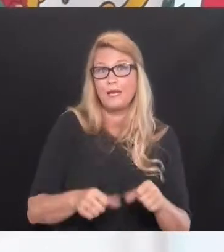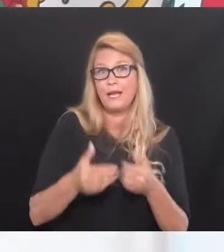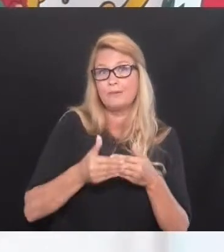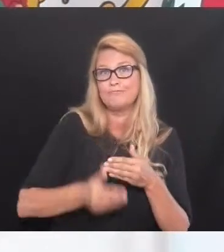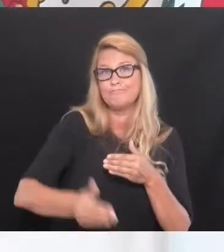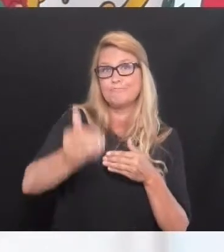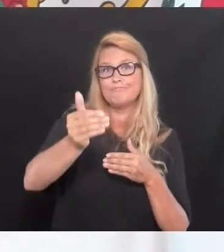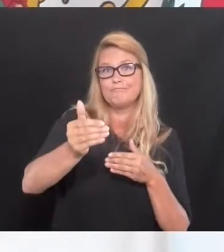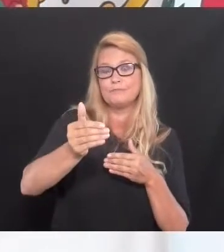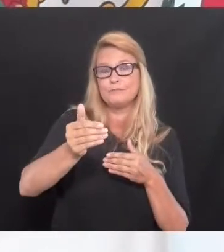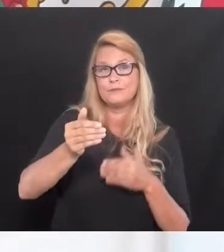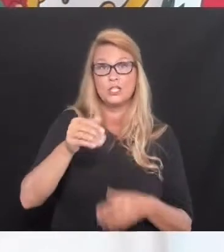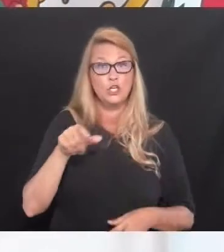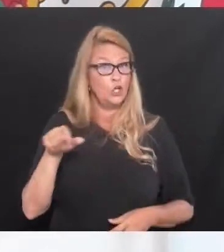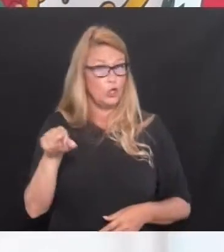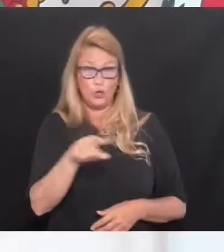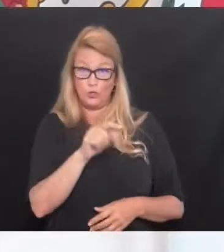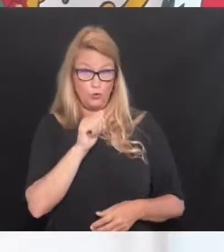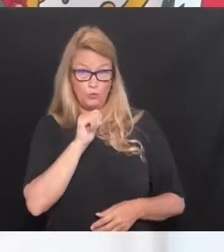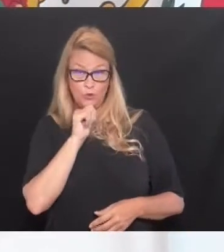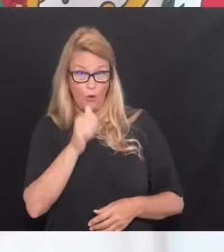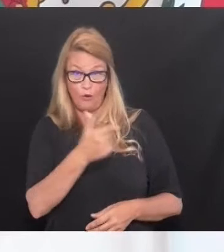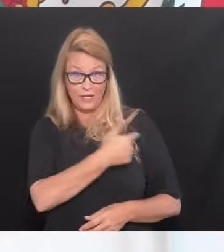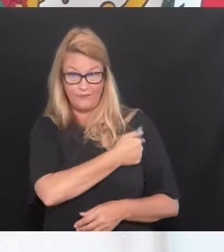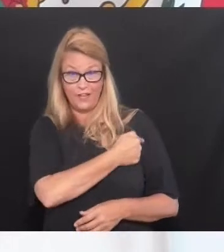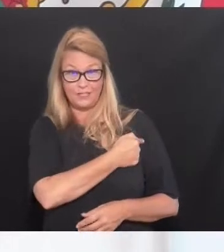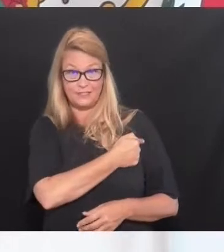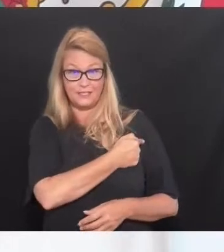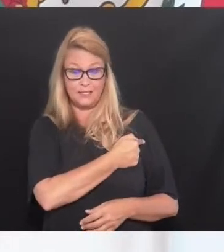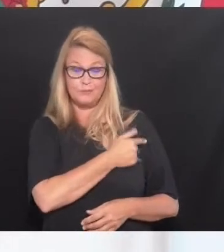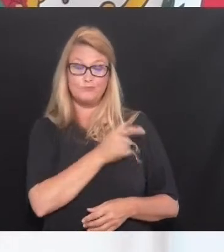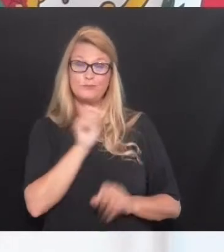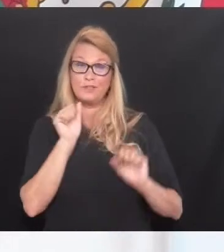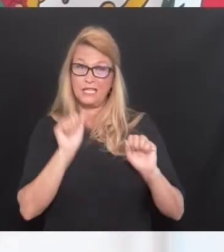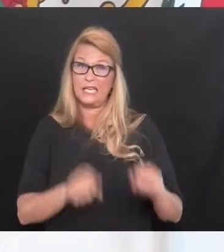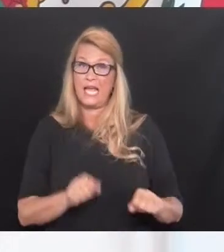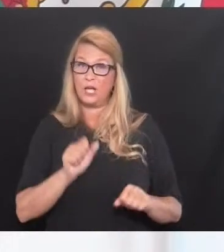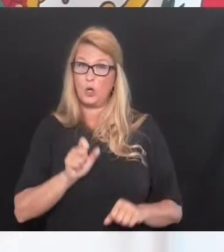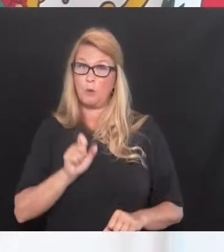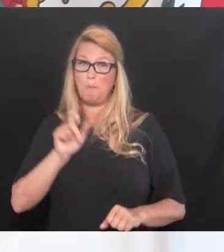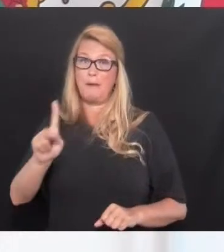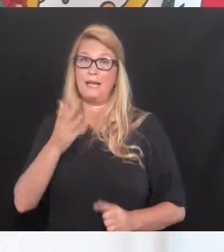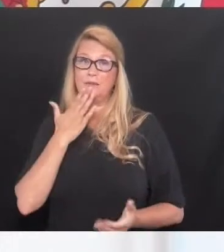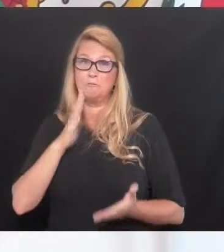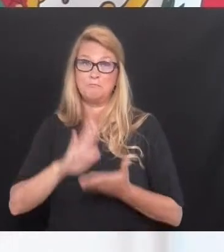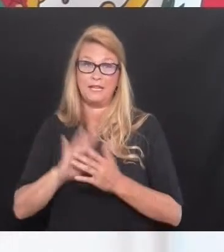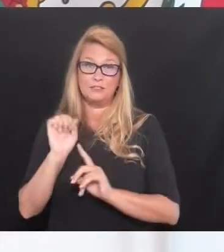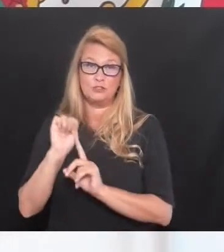don't, we could very well spin right back into bad, bad, bad times.